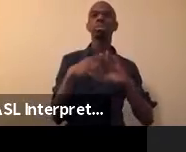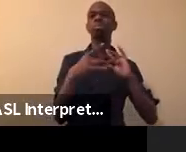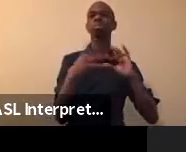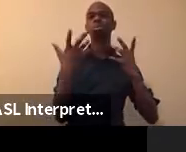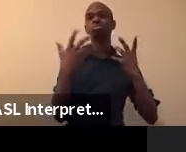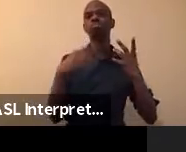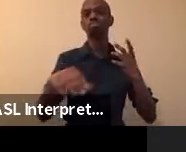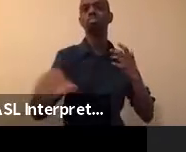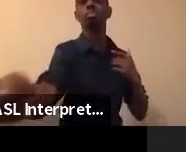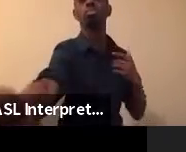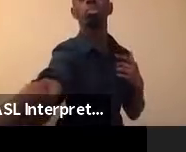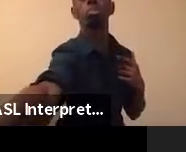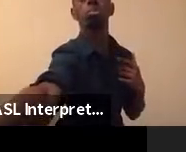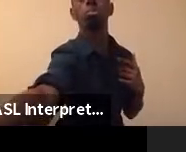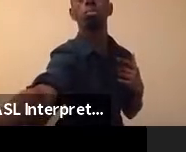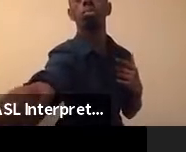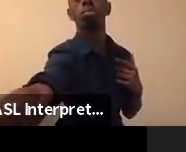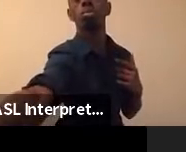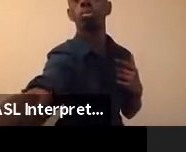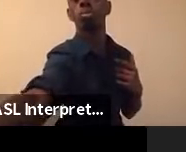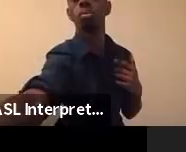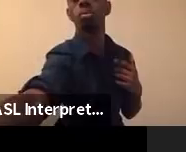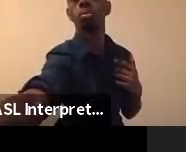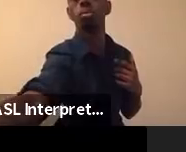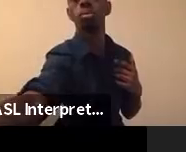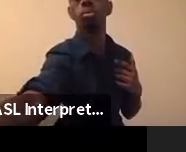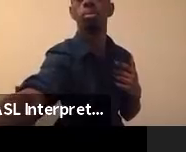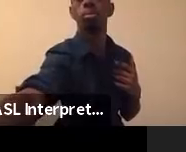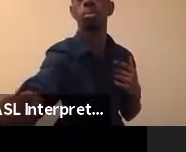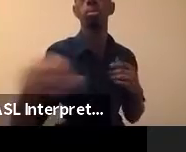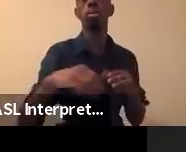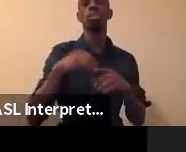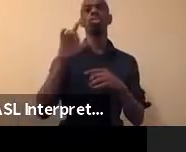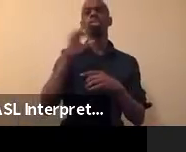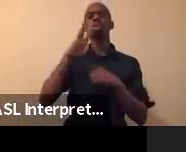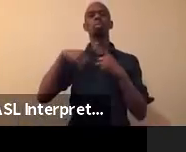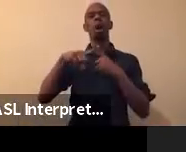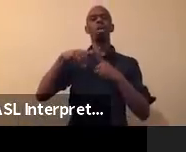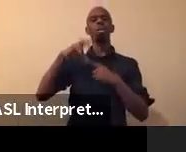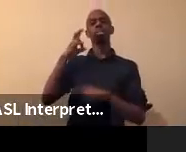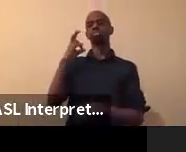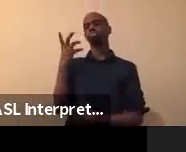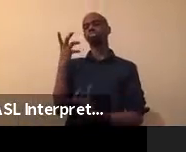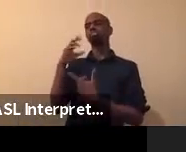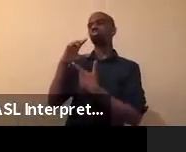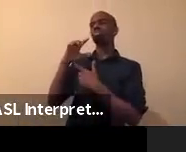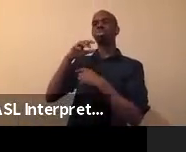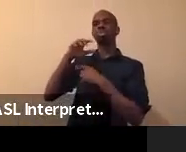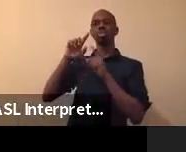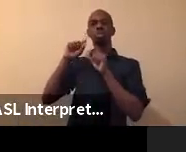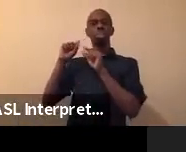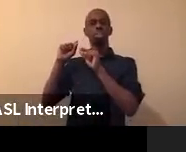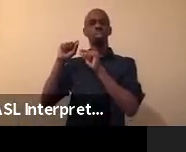know, people's old tweets from when they're 17 years old, right? People are talking about,